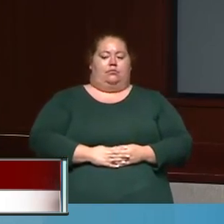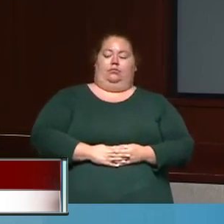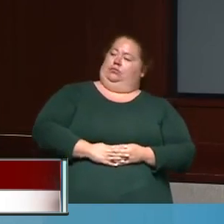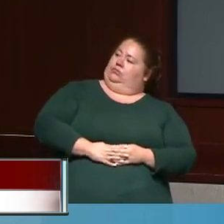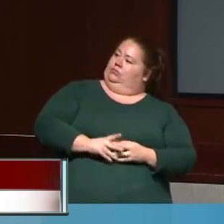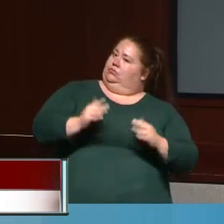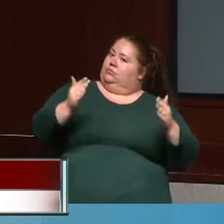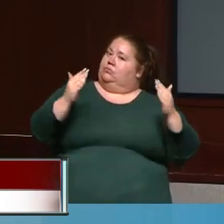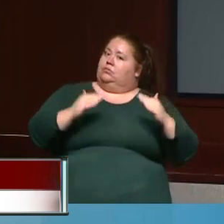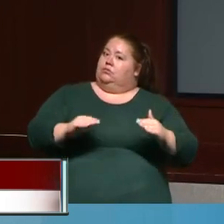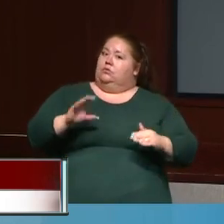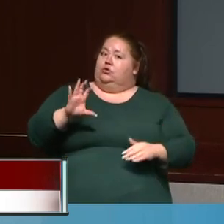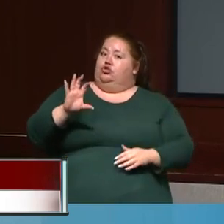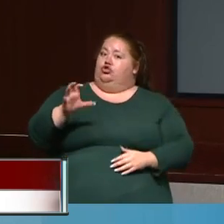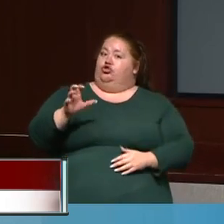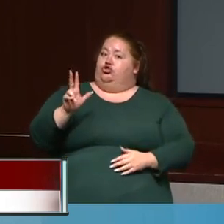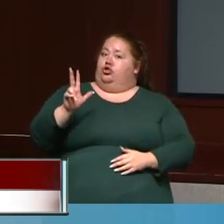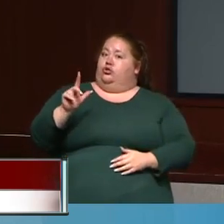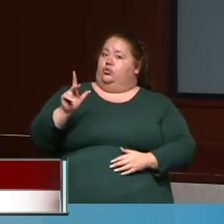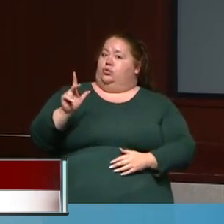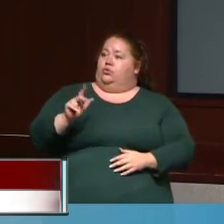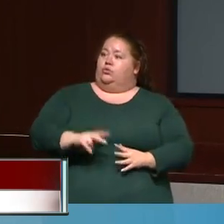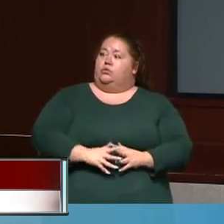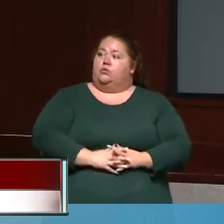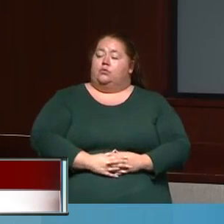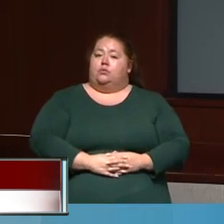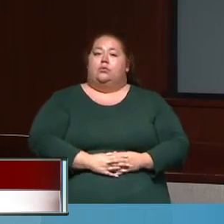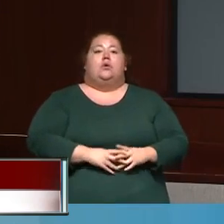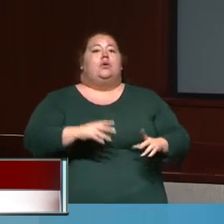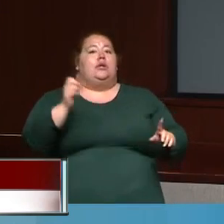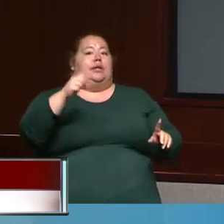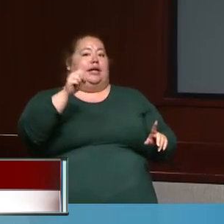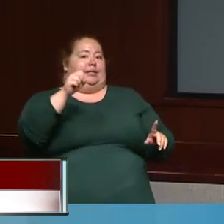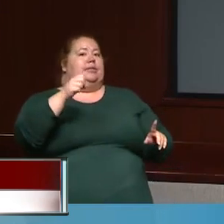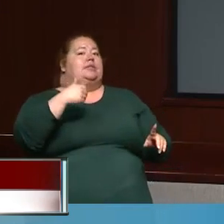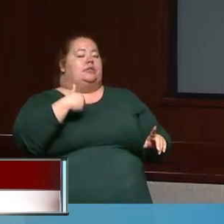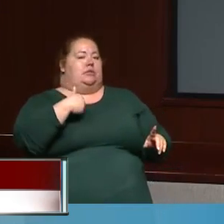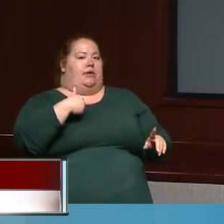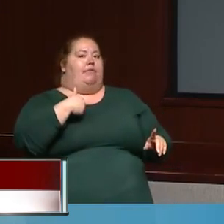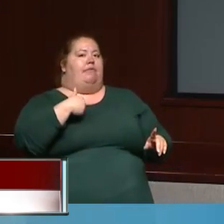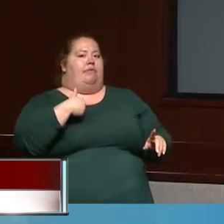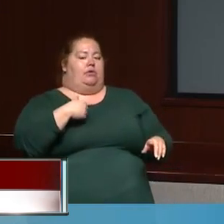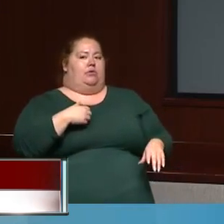And Channel 23, any follow-up questions? Yes, I have a follow-up question.